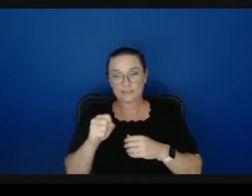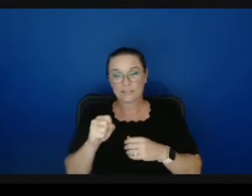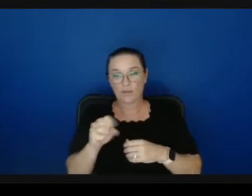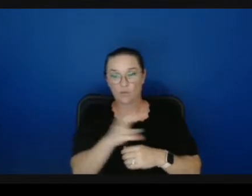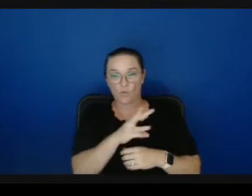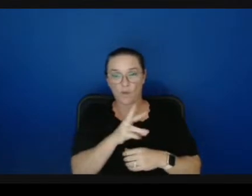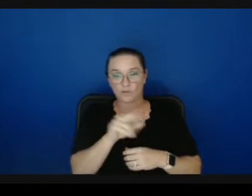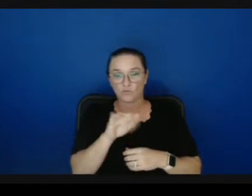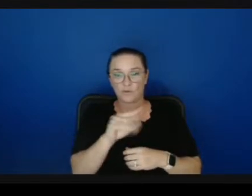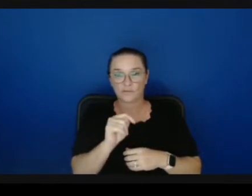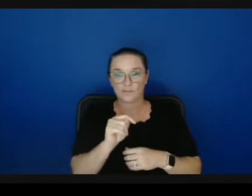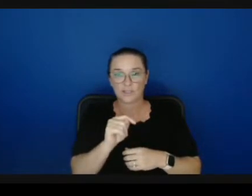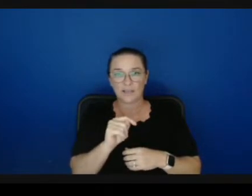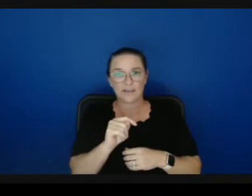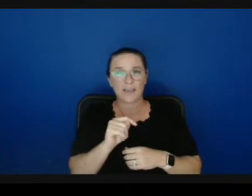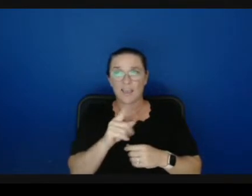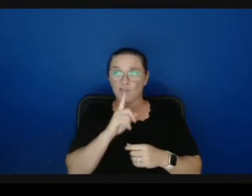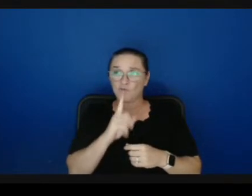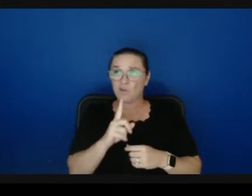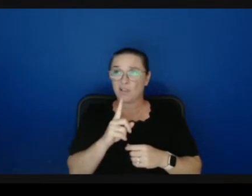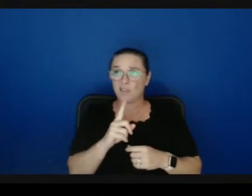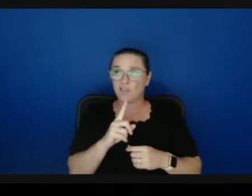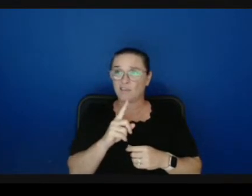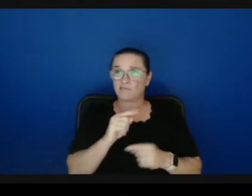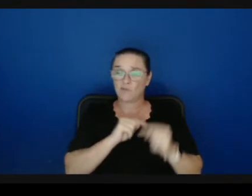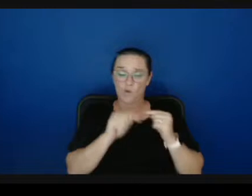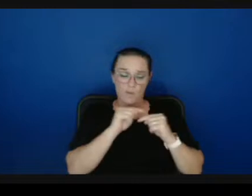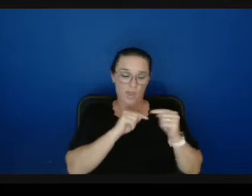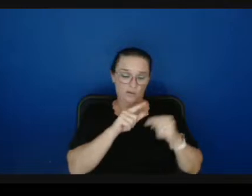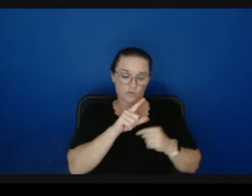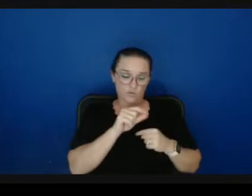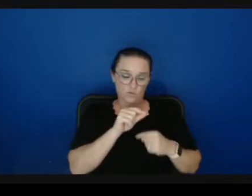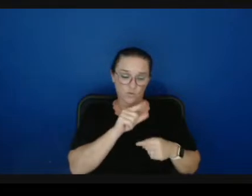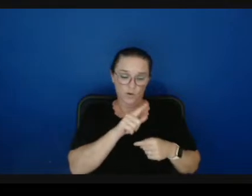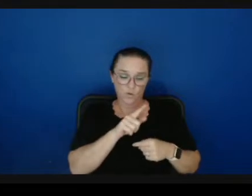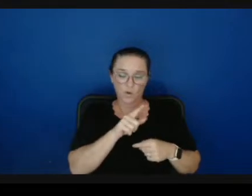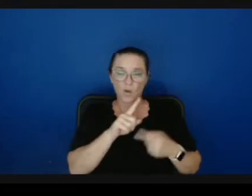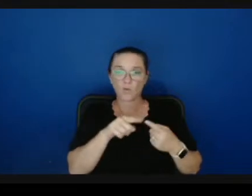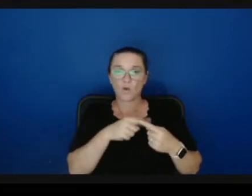really back to 2021 when we start seeing South Caldera earthquakes as well.